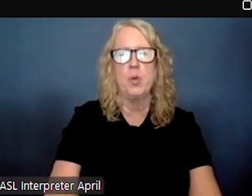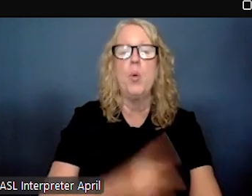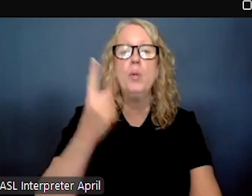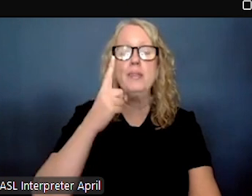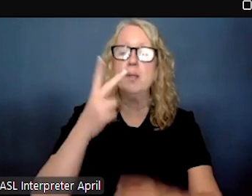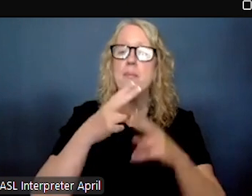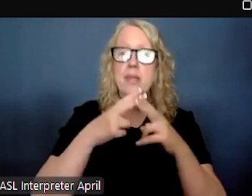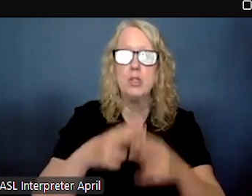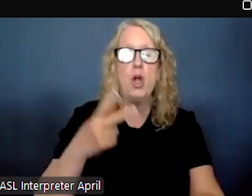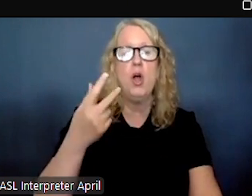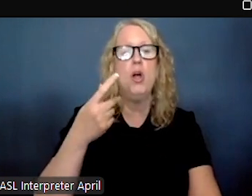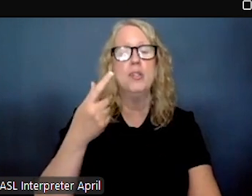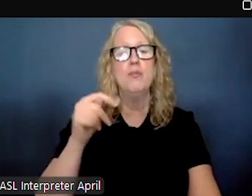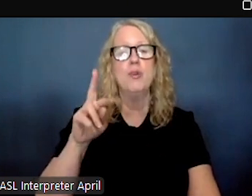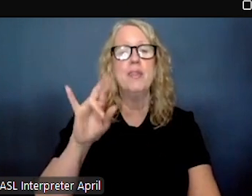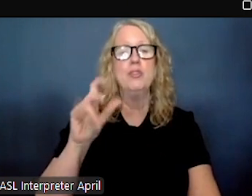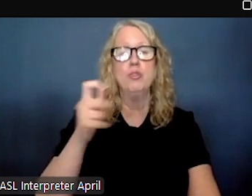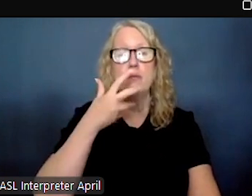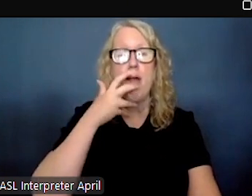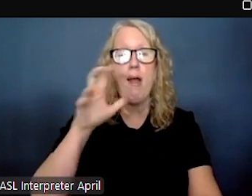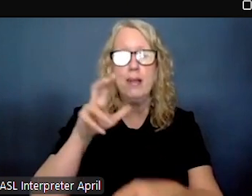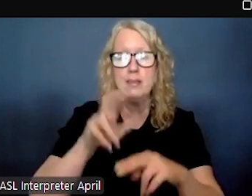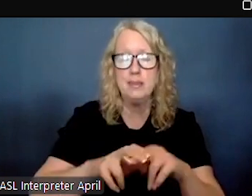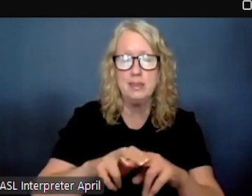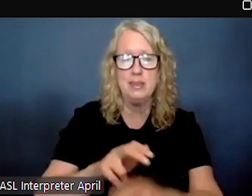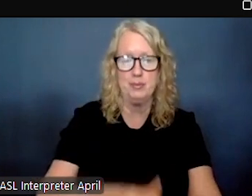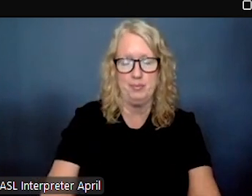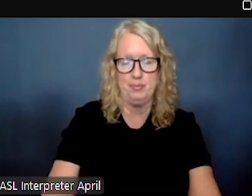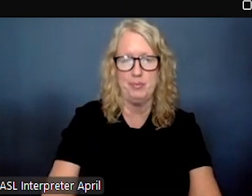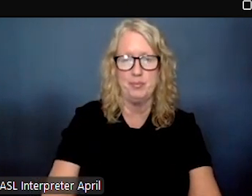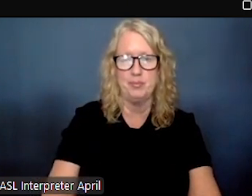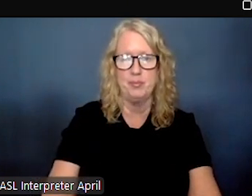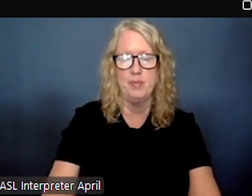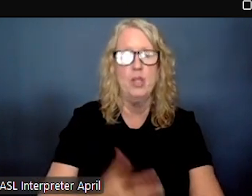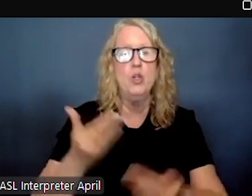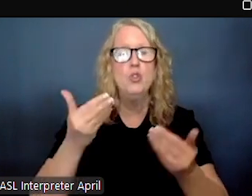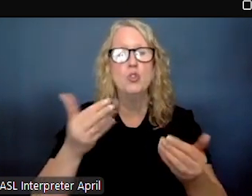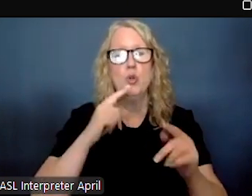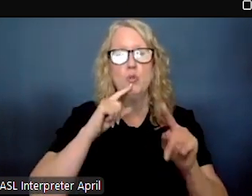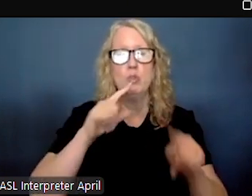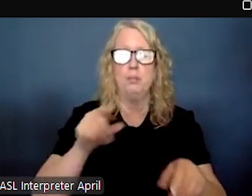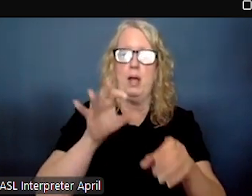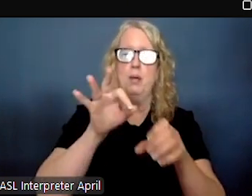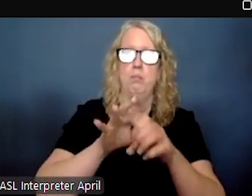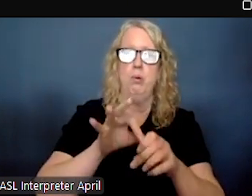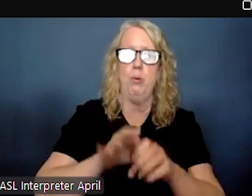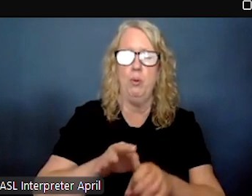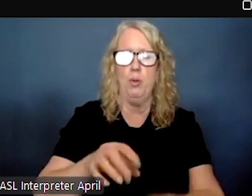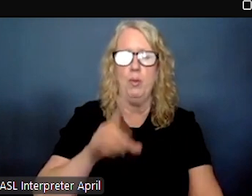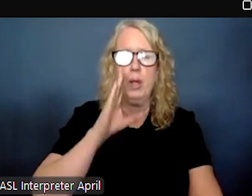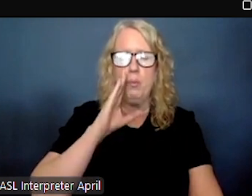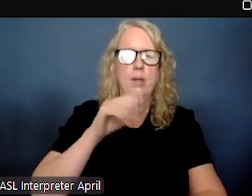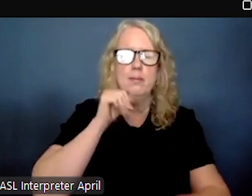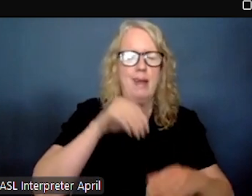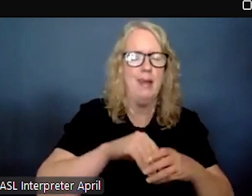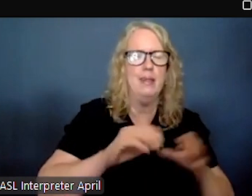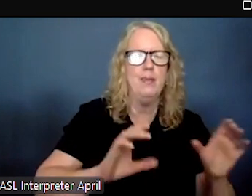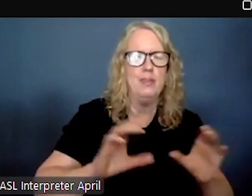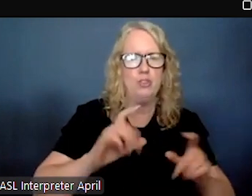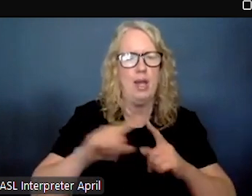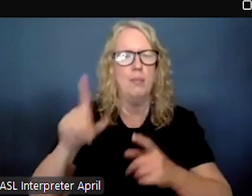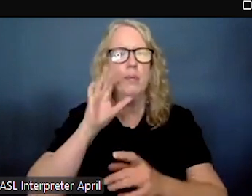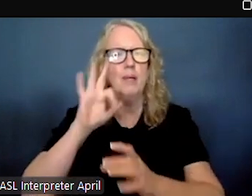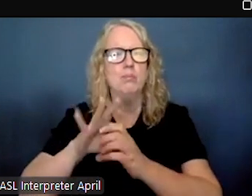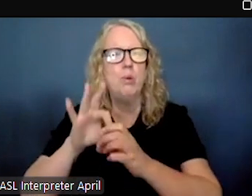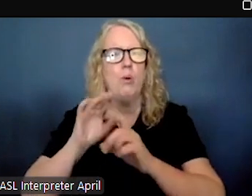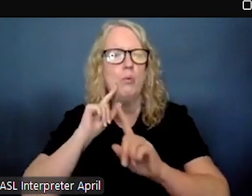called the trivia hot seat, please respond in the poll that's provided versus in the chat.